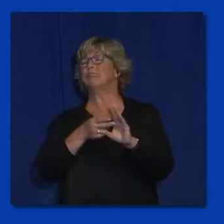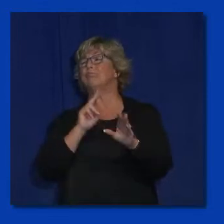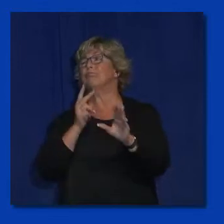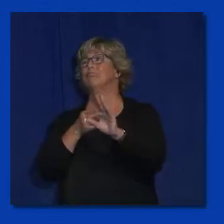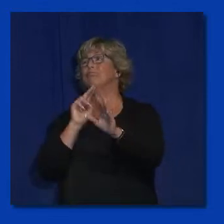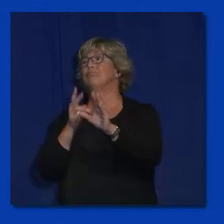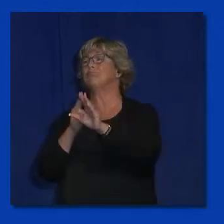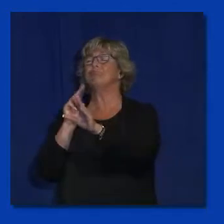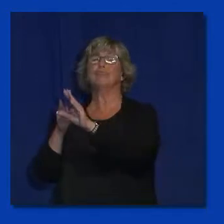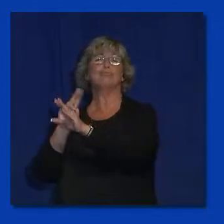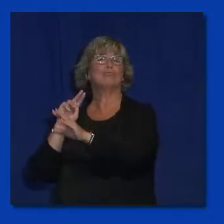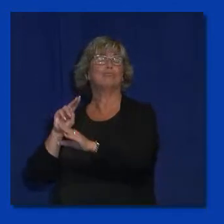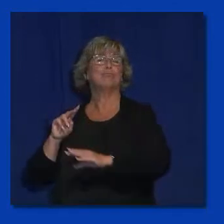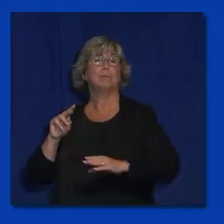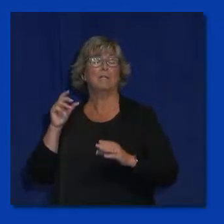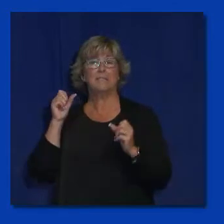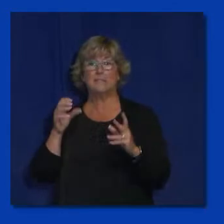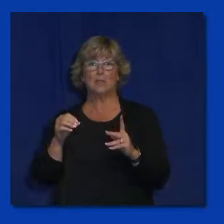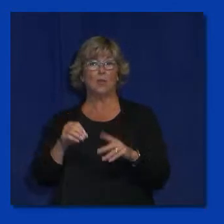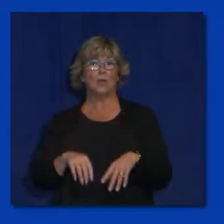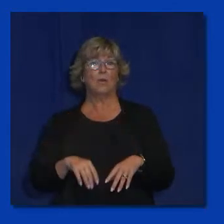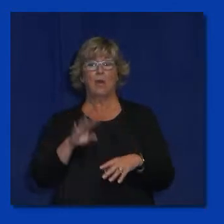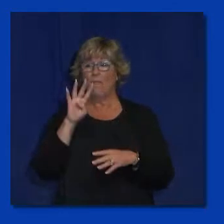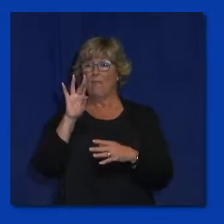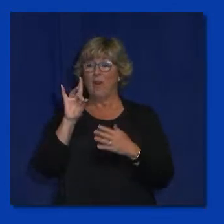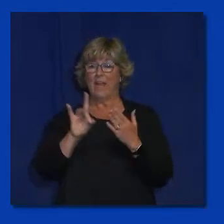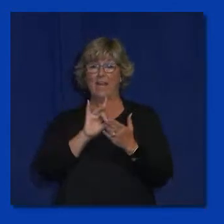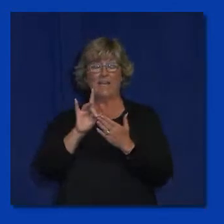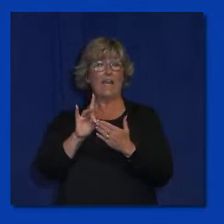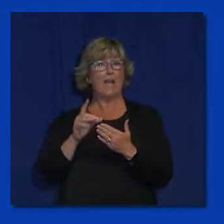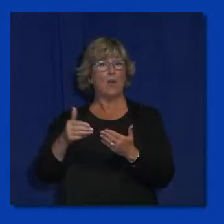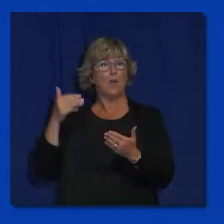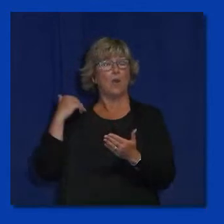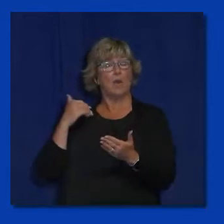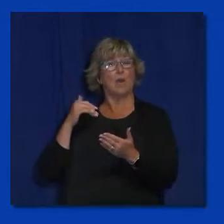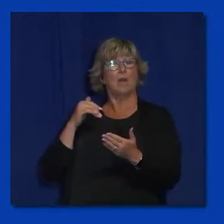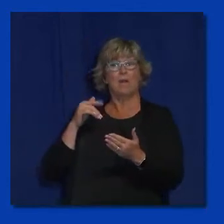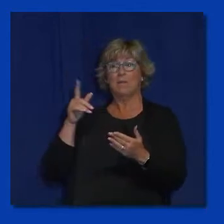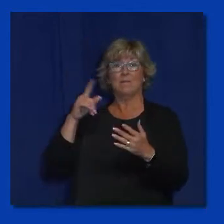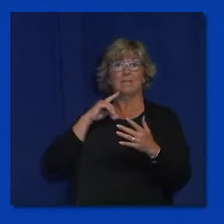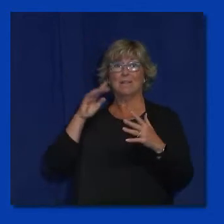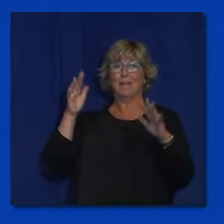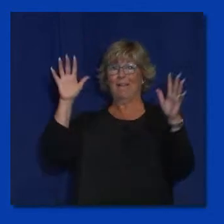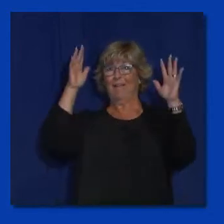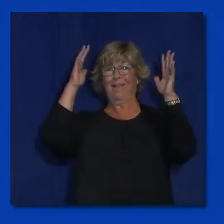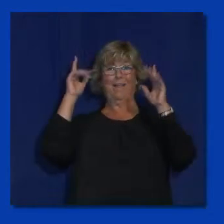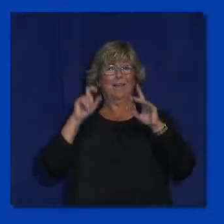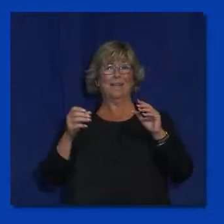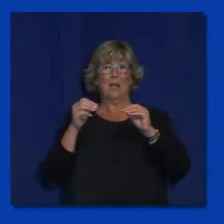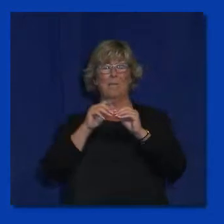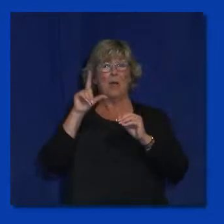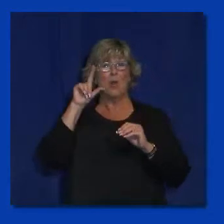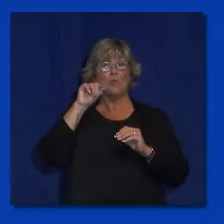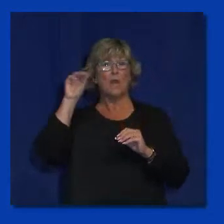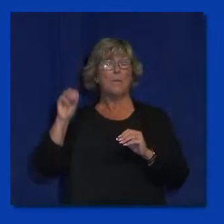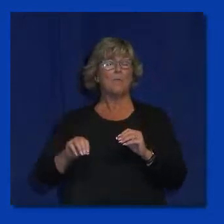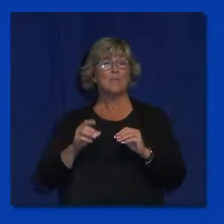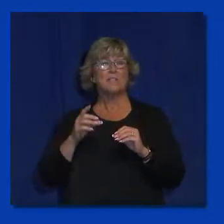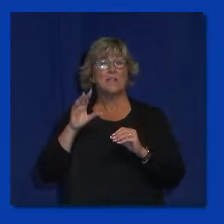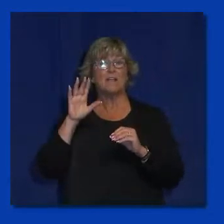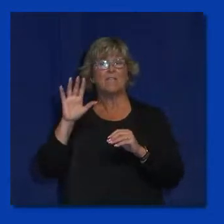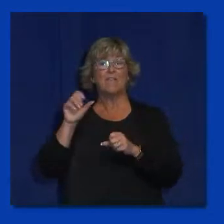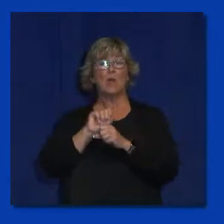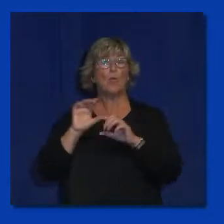Hospital Association just 48 hours ago, raising the alarm bells. 20+% of their workforce, she